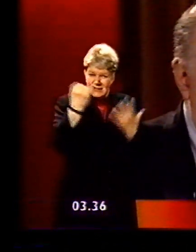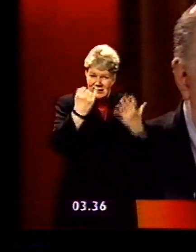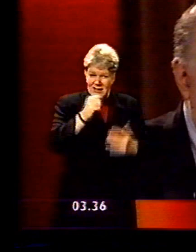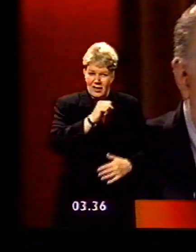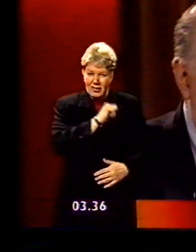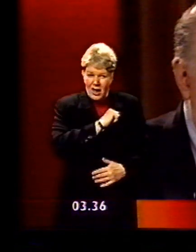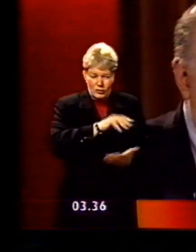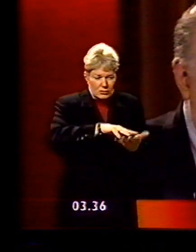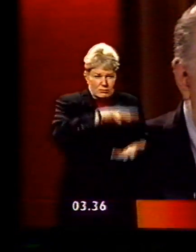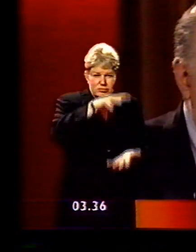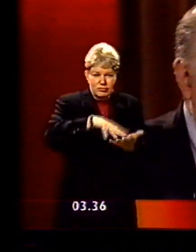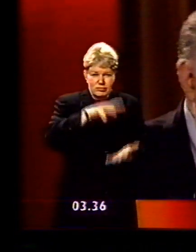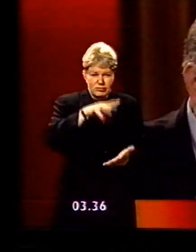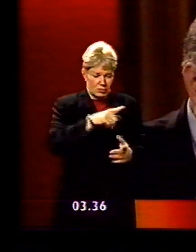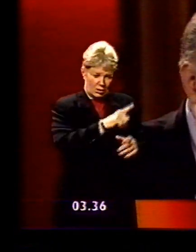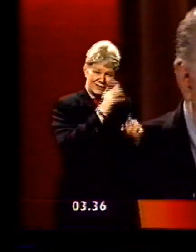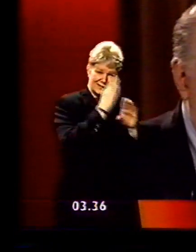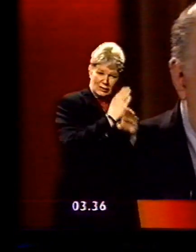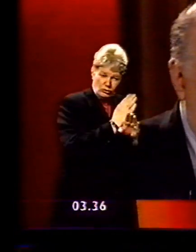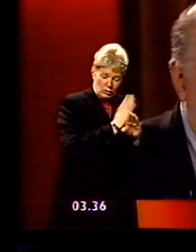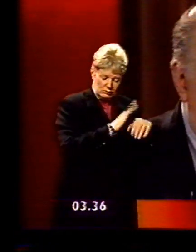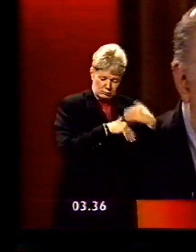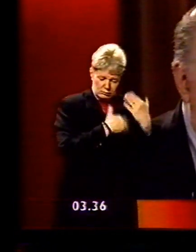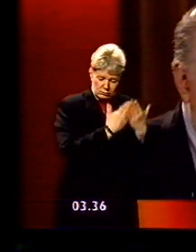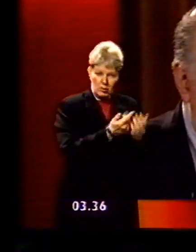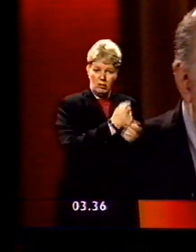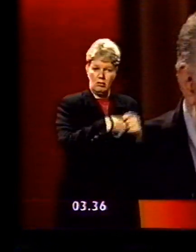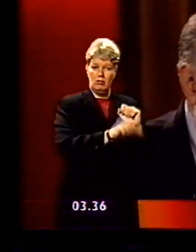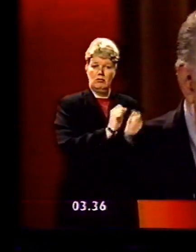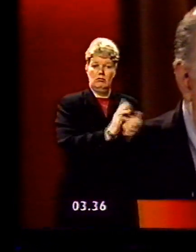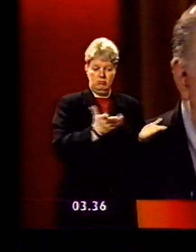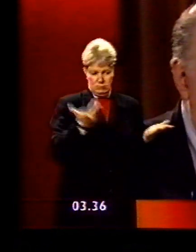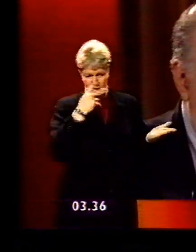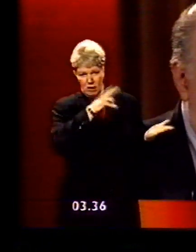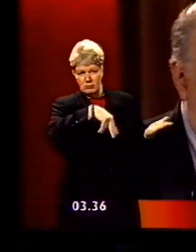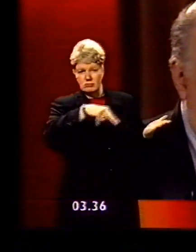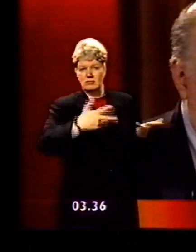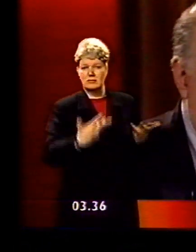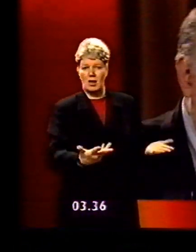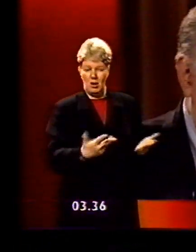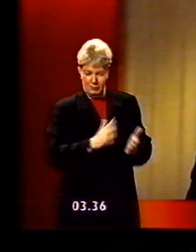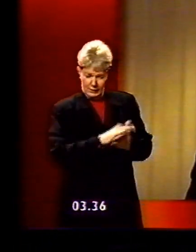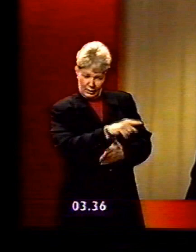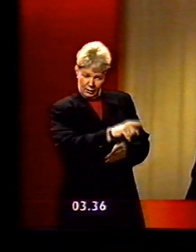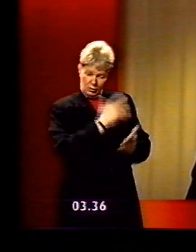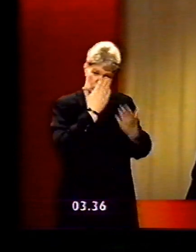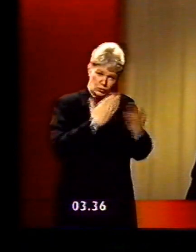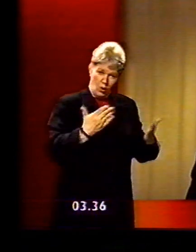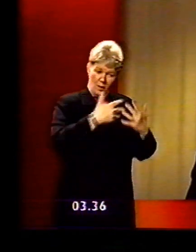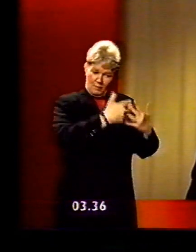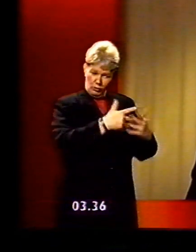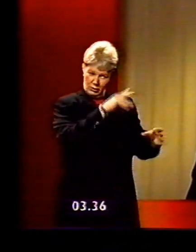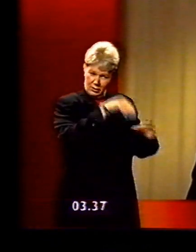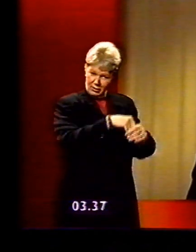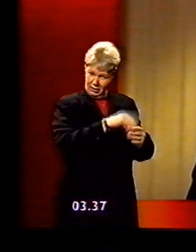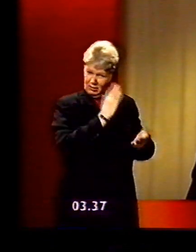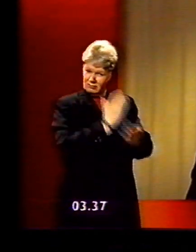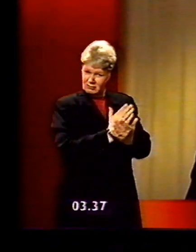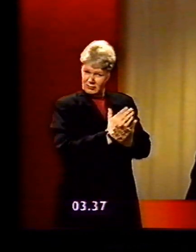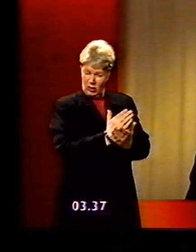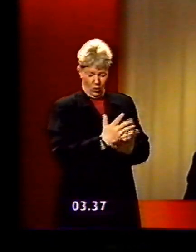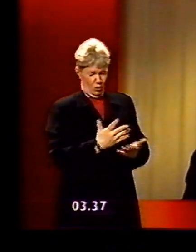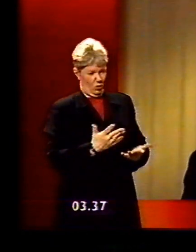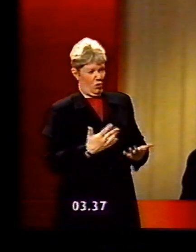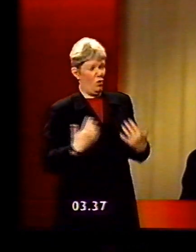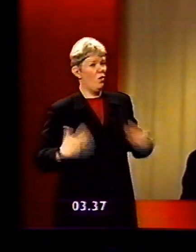documents have been declassified relating to what the U.S. knew or participated in inside Chile. There was dynamite in there.